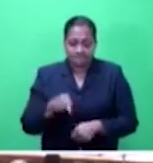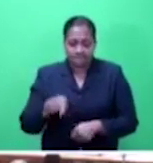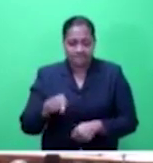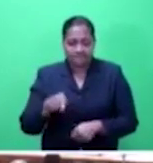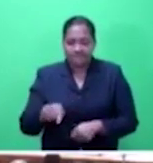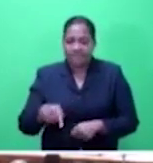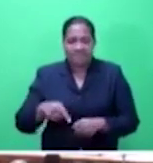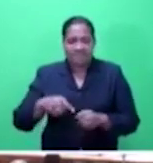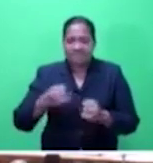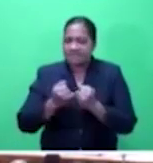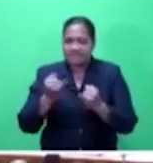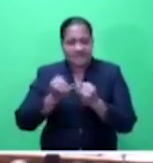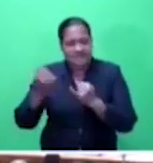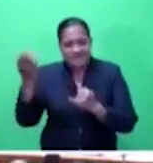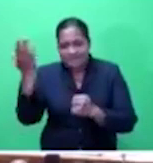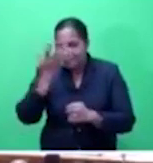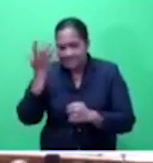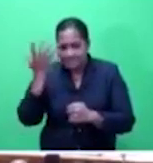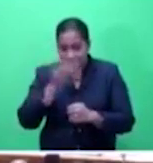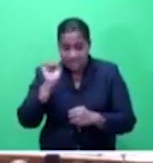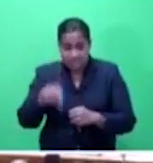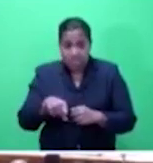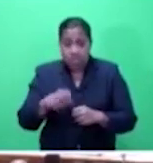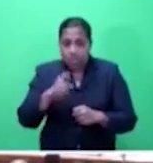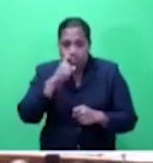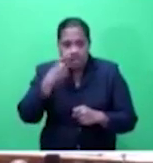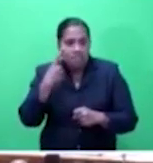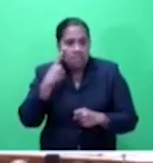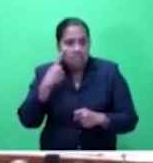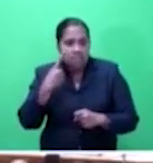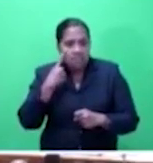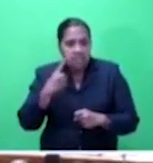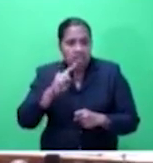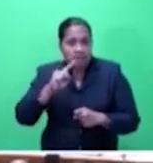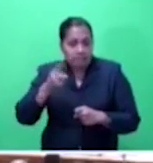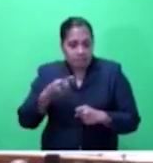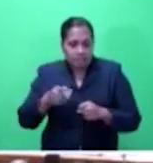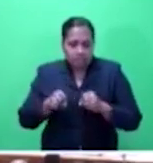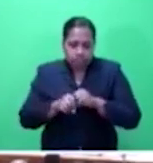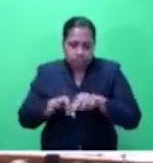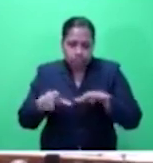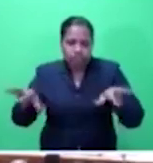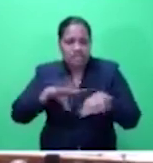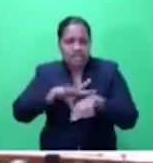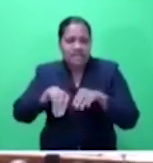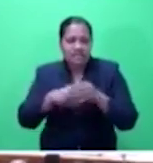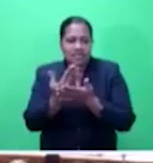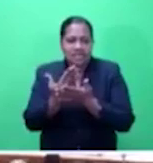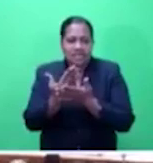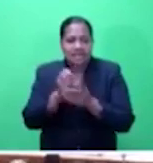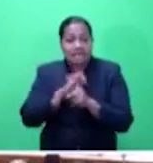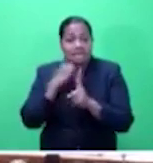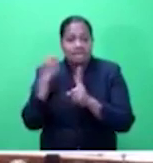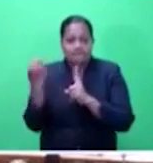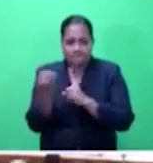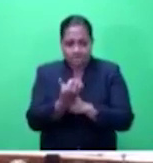contagious. Even as symptoms aren't showing, it thrives in everyday environments. It can go undetected in